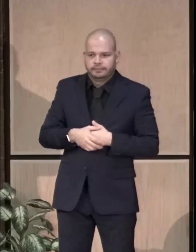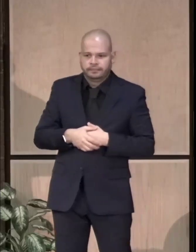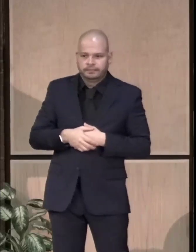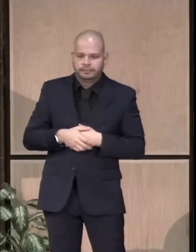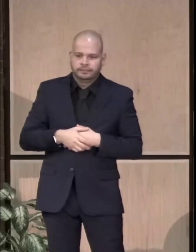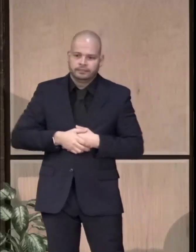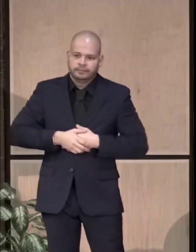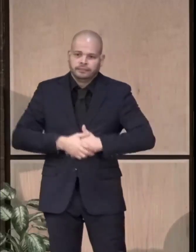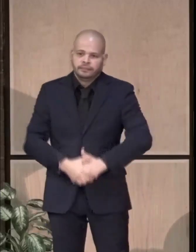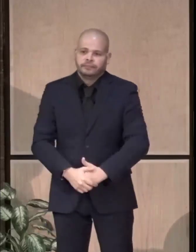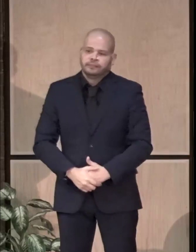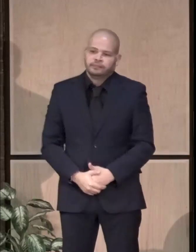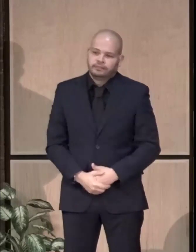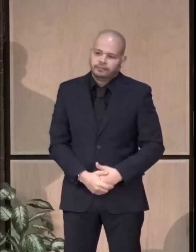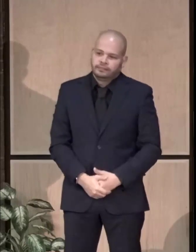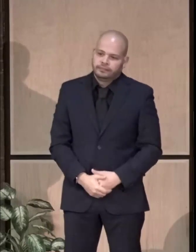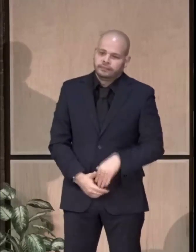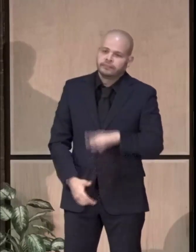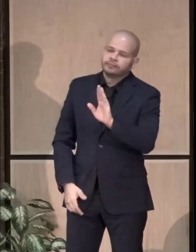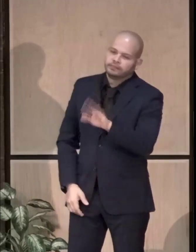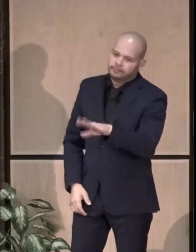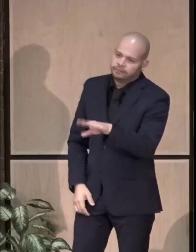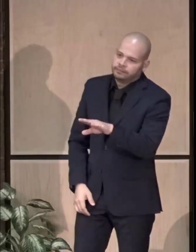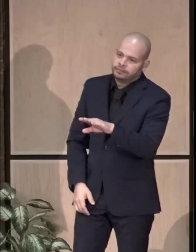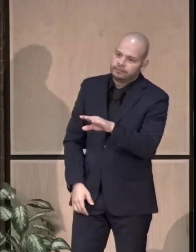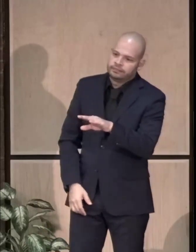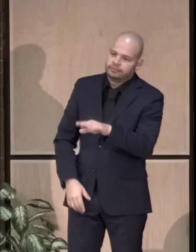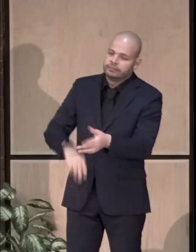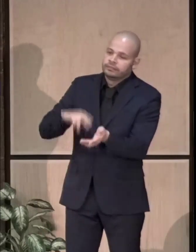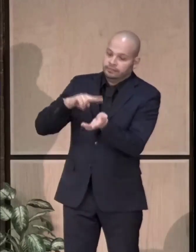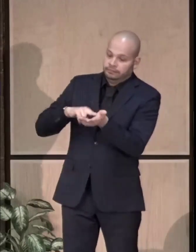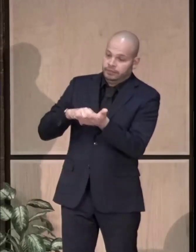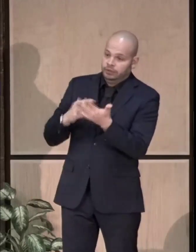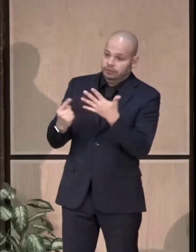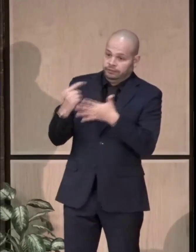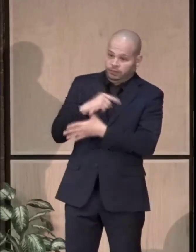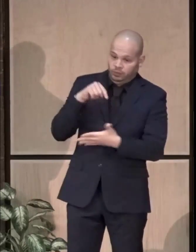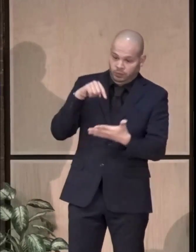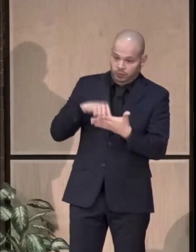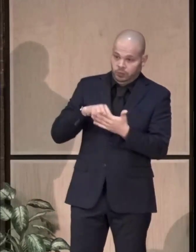So did Shane Pupo try to reach you again about the